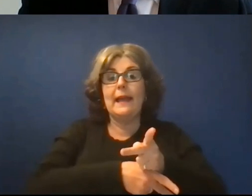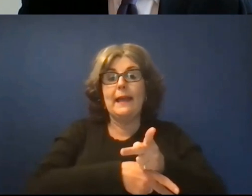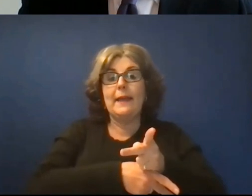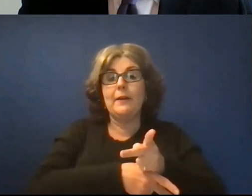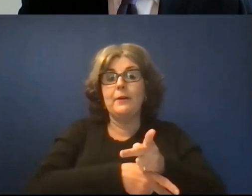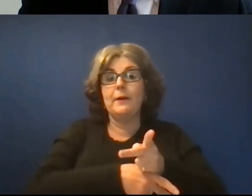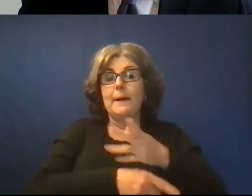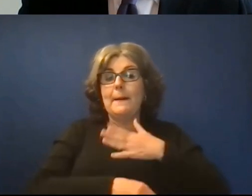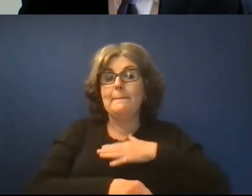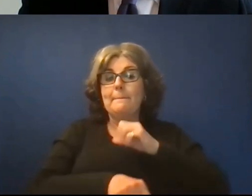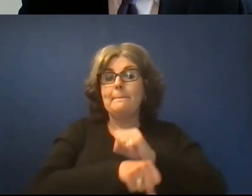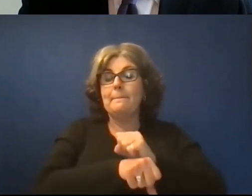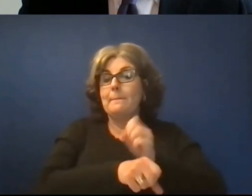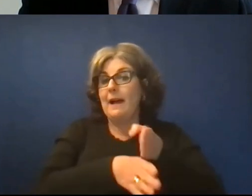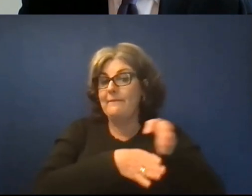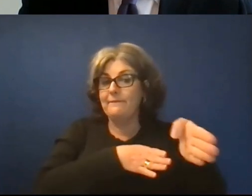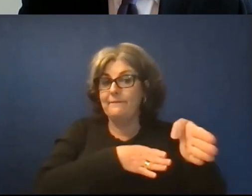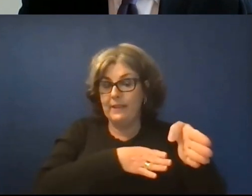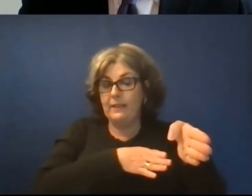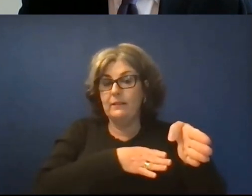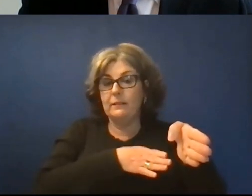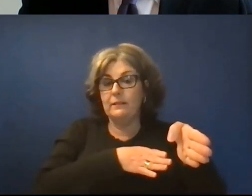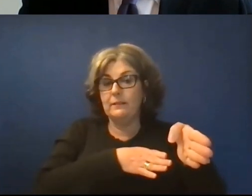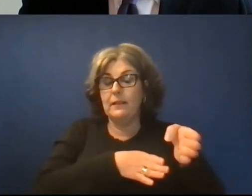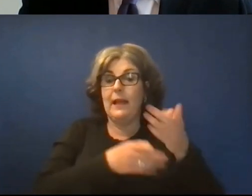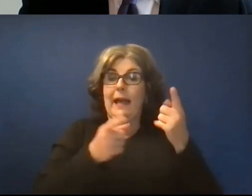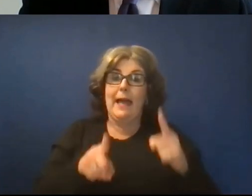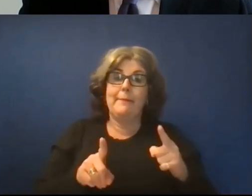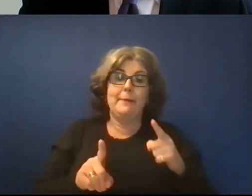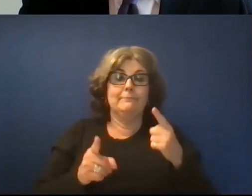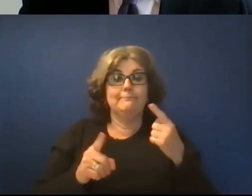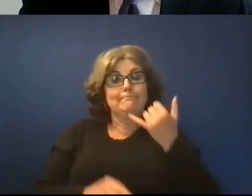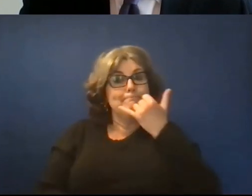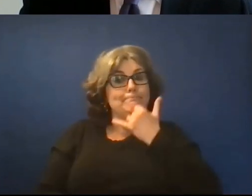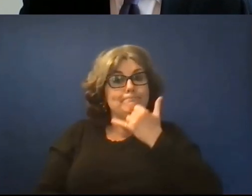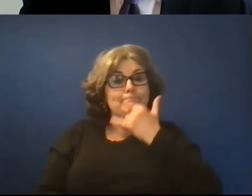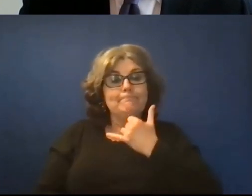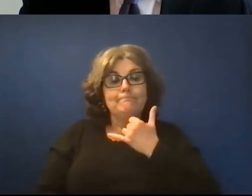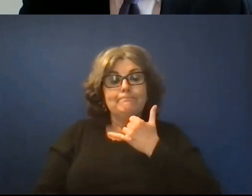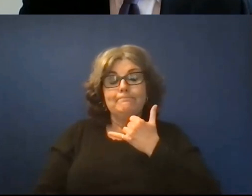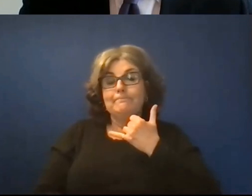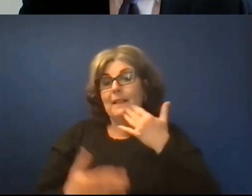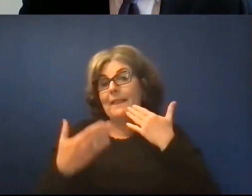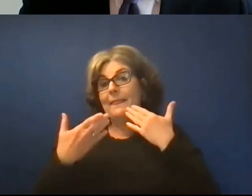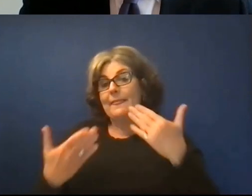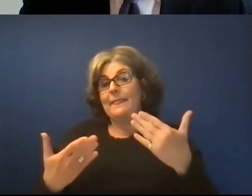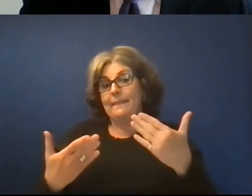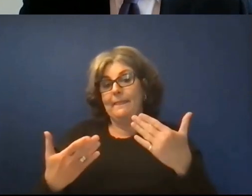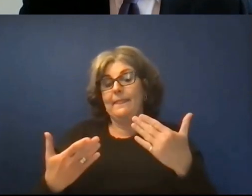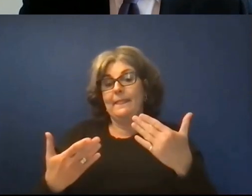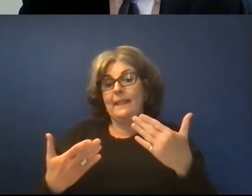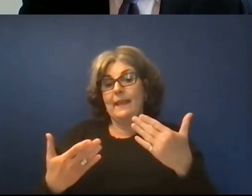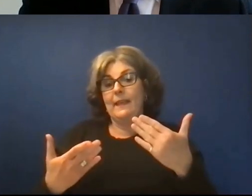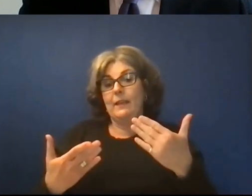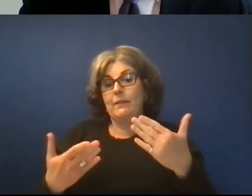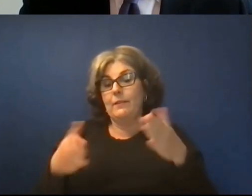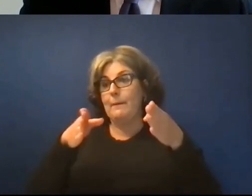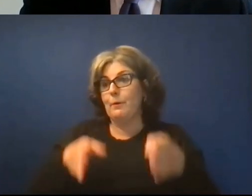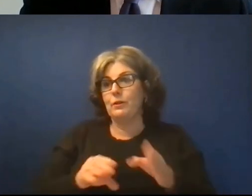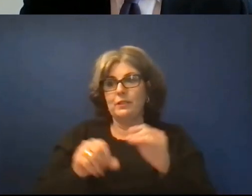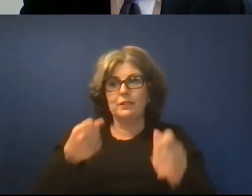in, when it comes to making mistakes, thankfully, I'm not putting a person in